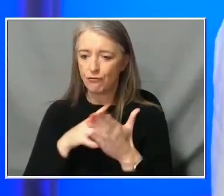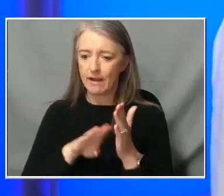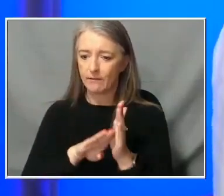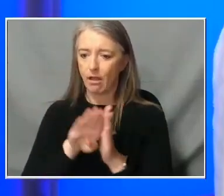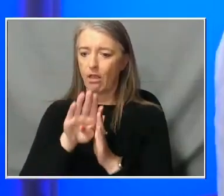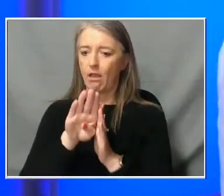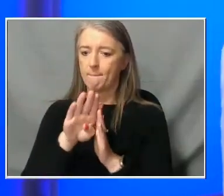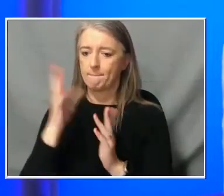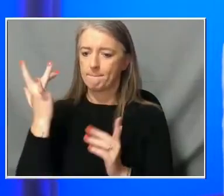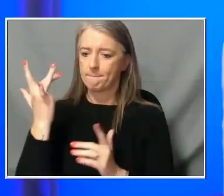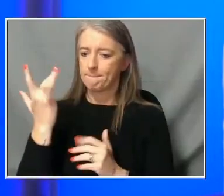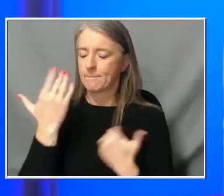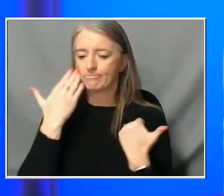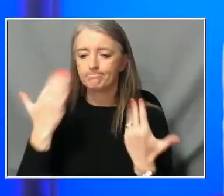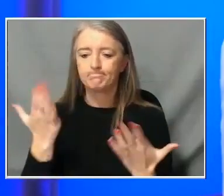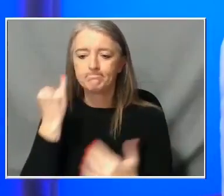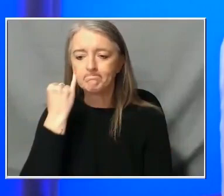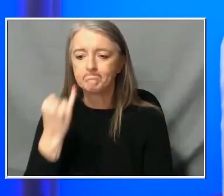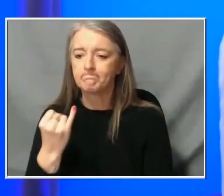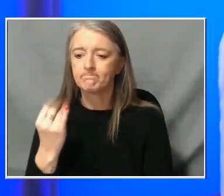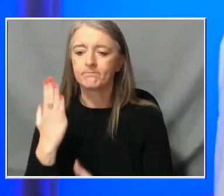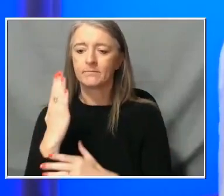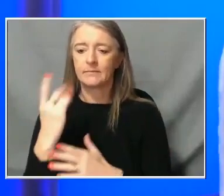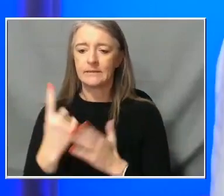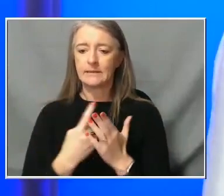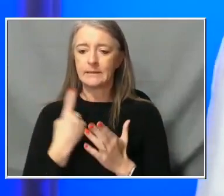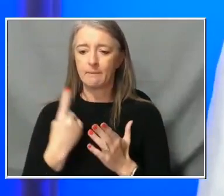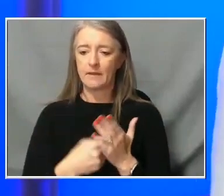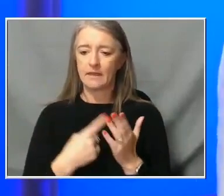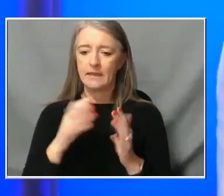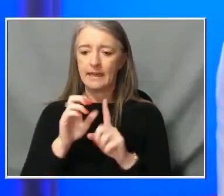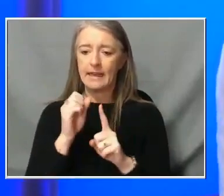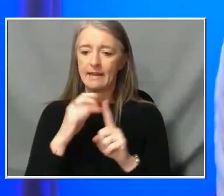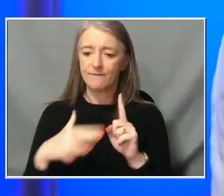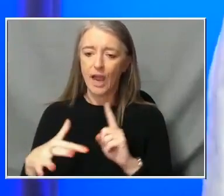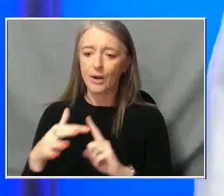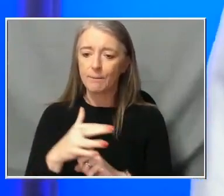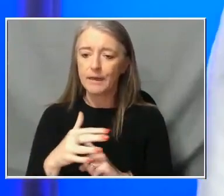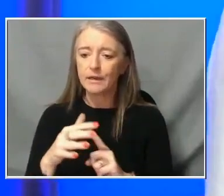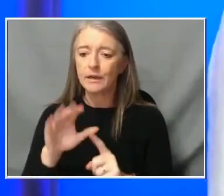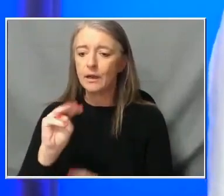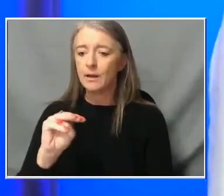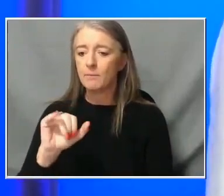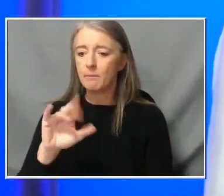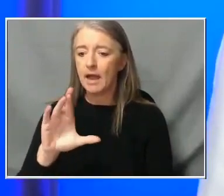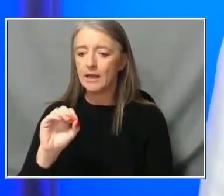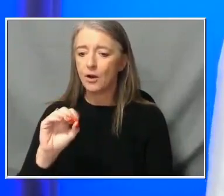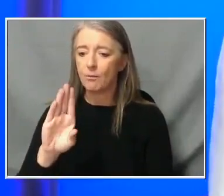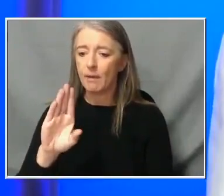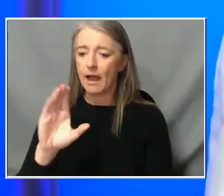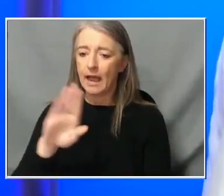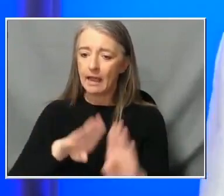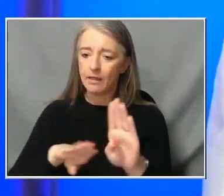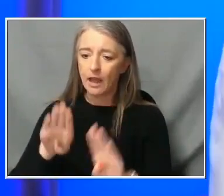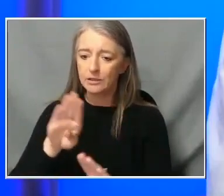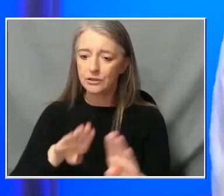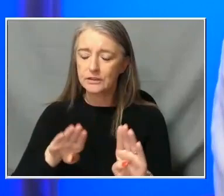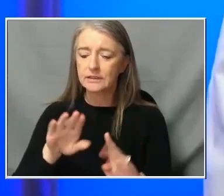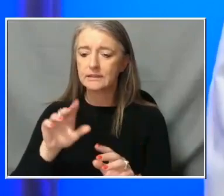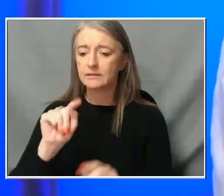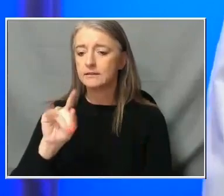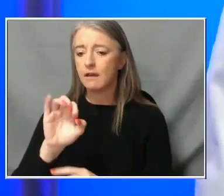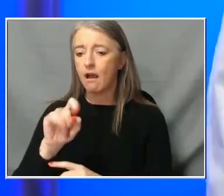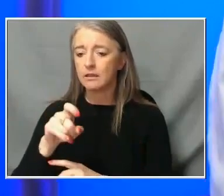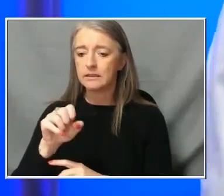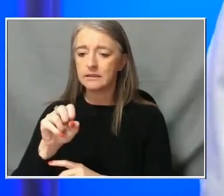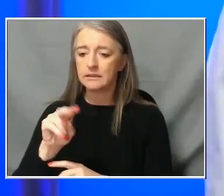up. But there's something, whether it be environmental, microbiologic in terms of the microbiome, toxins,